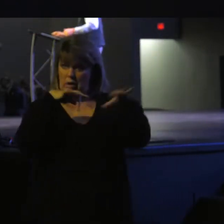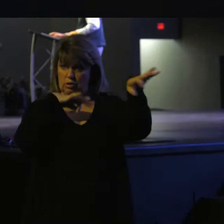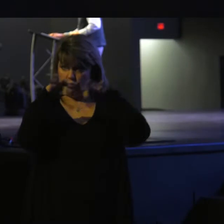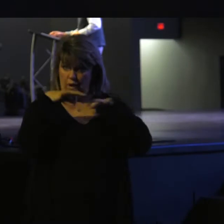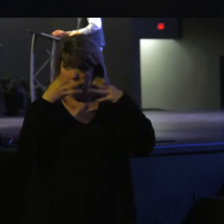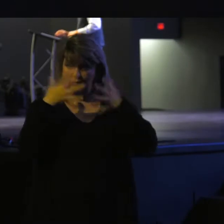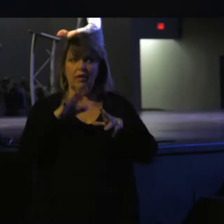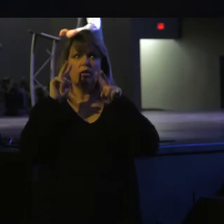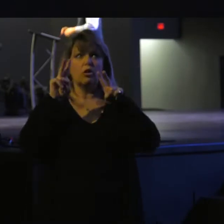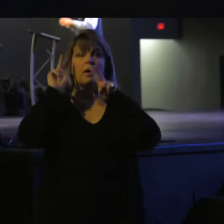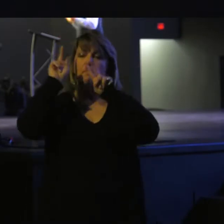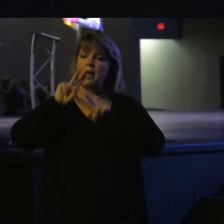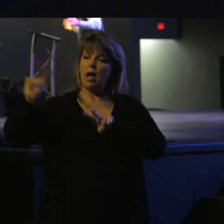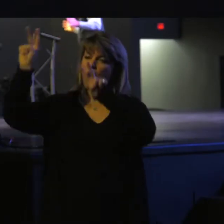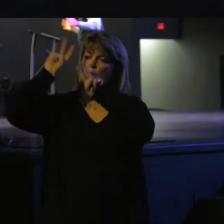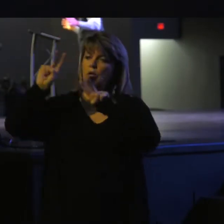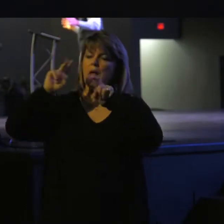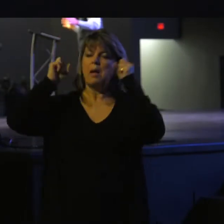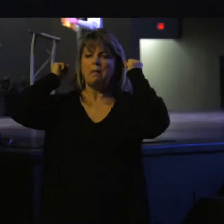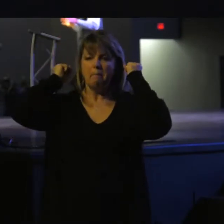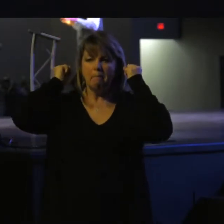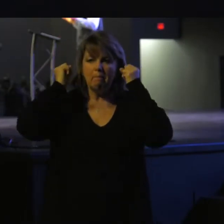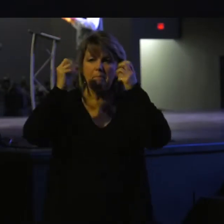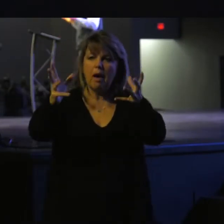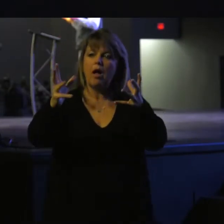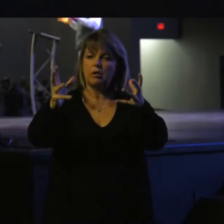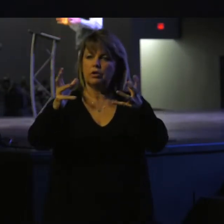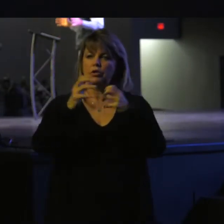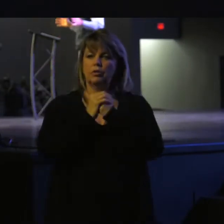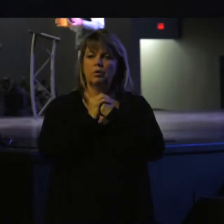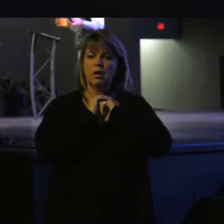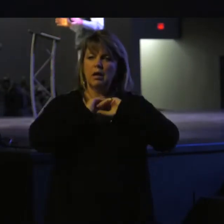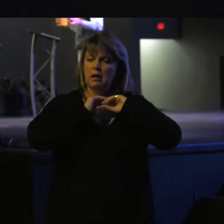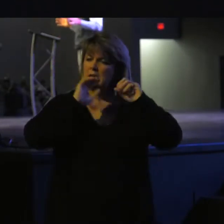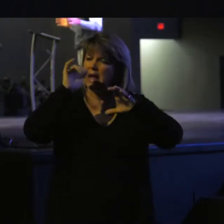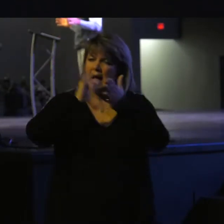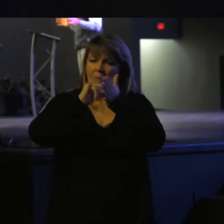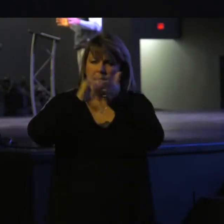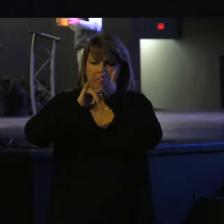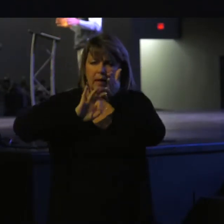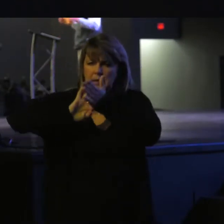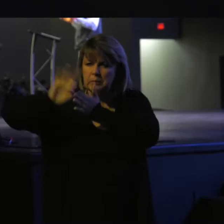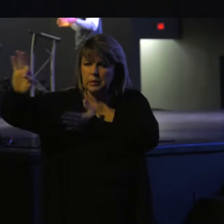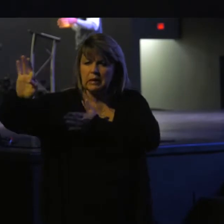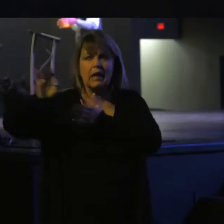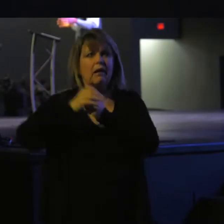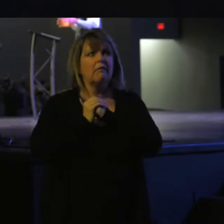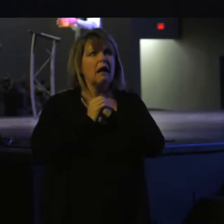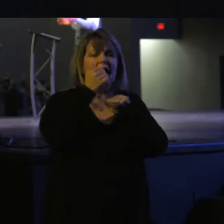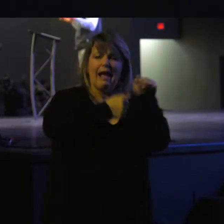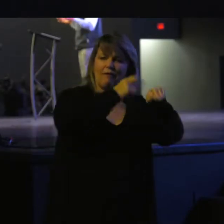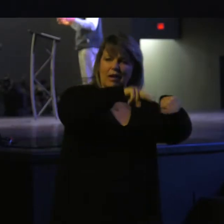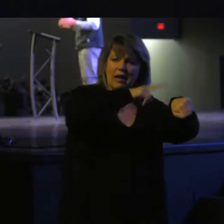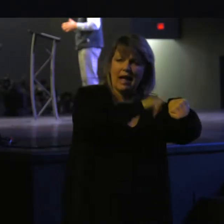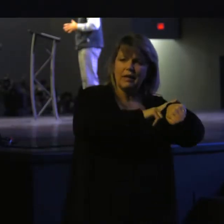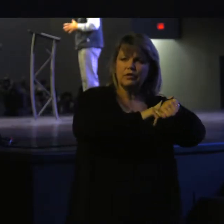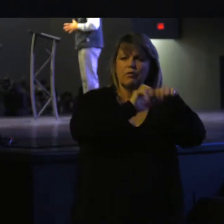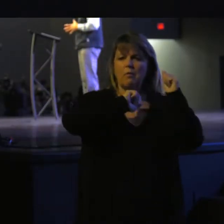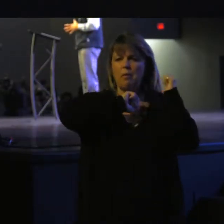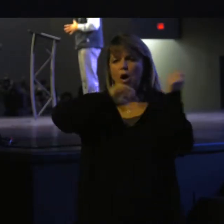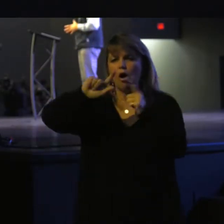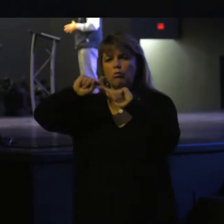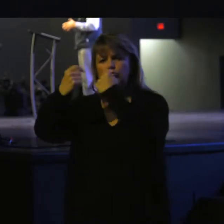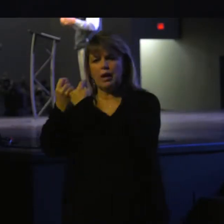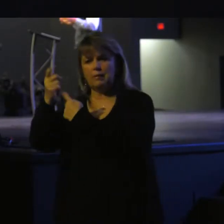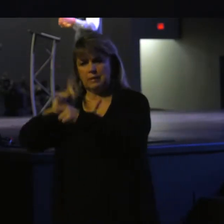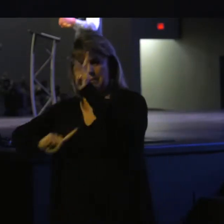this I looked and behold, a great multitude that no one could number, from every nation, from all tribes